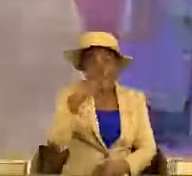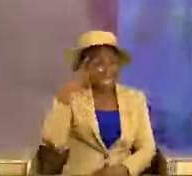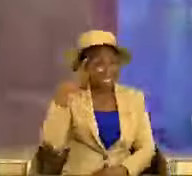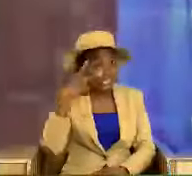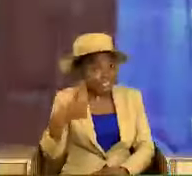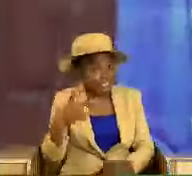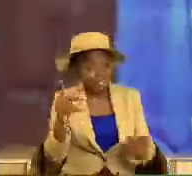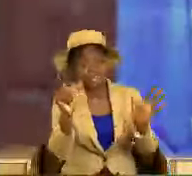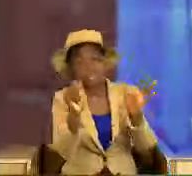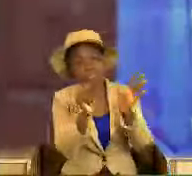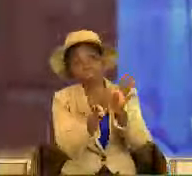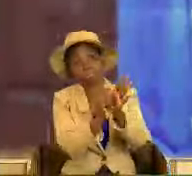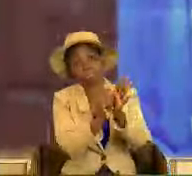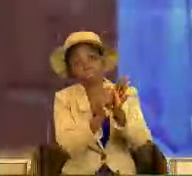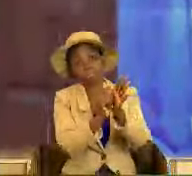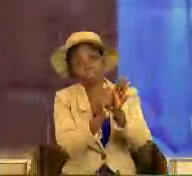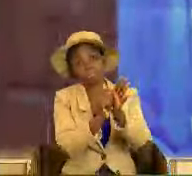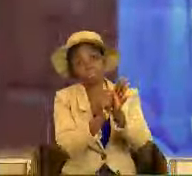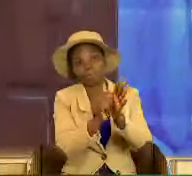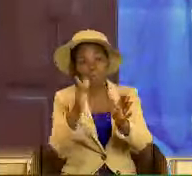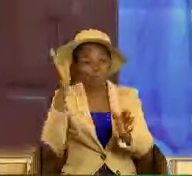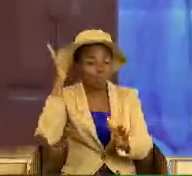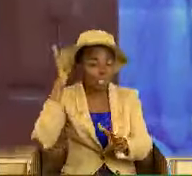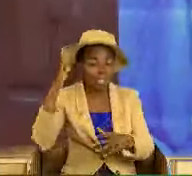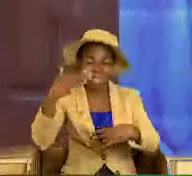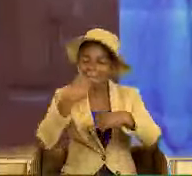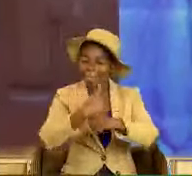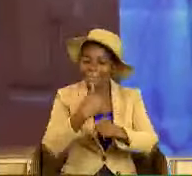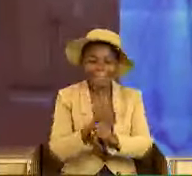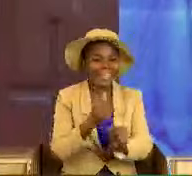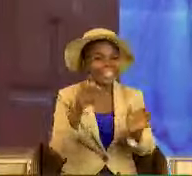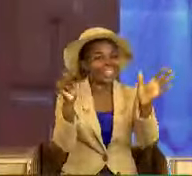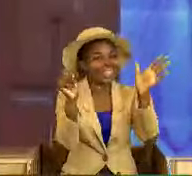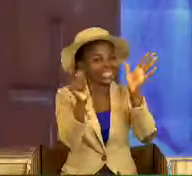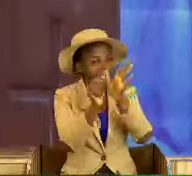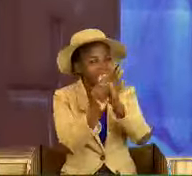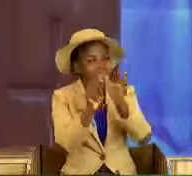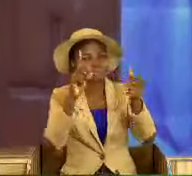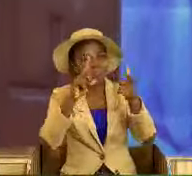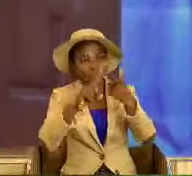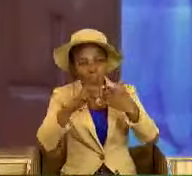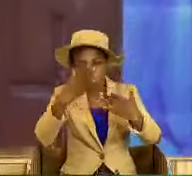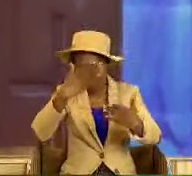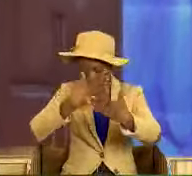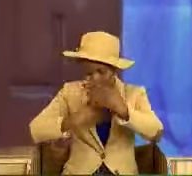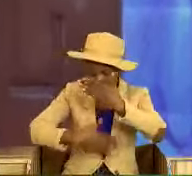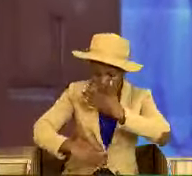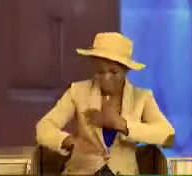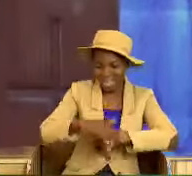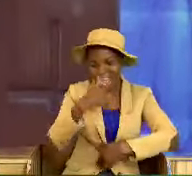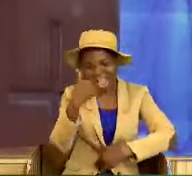testimony we mean testimonies that give birth to to other